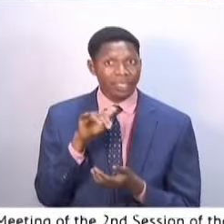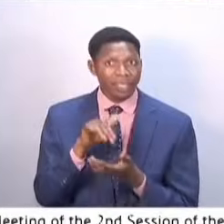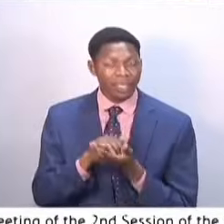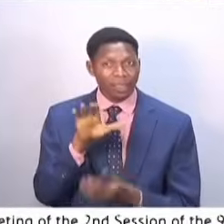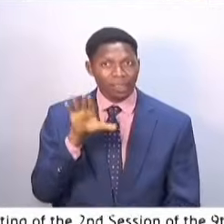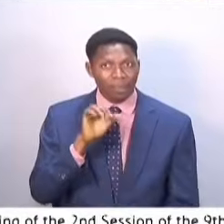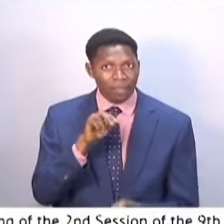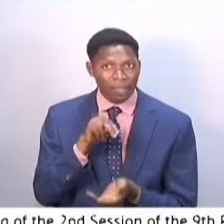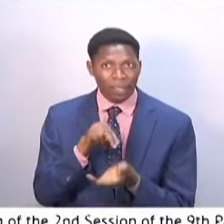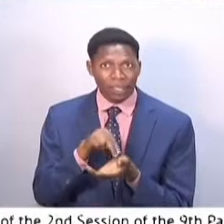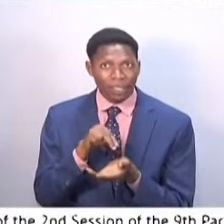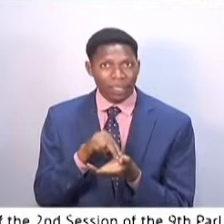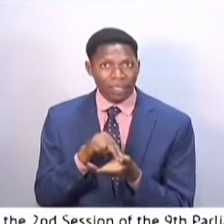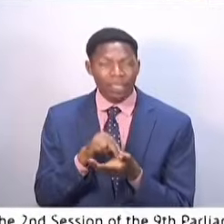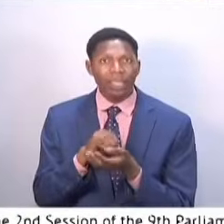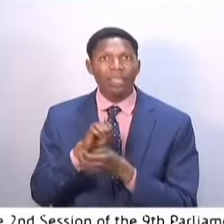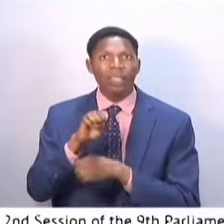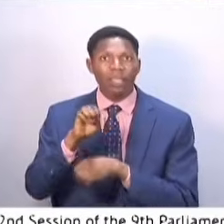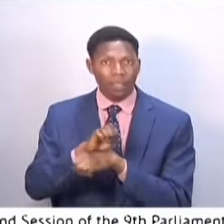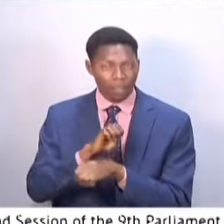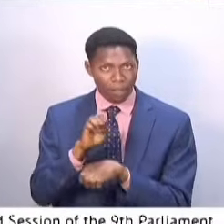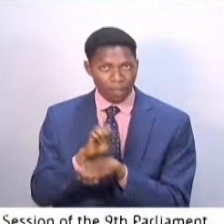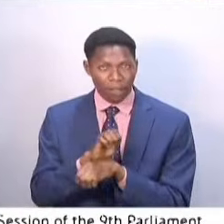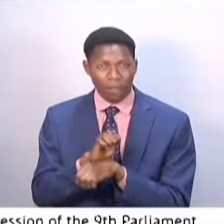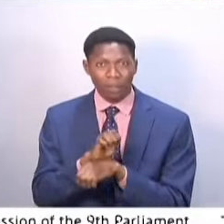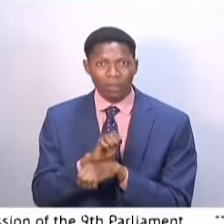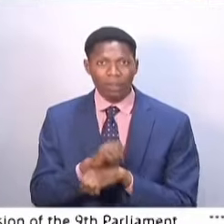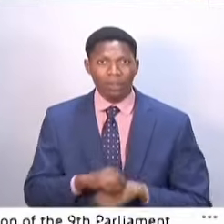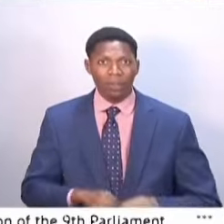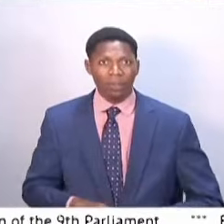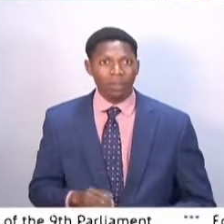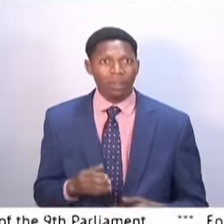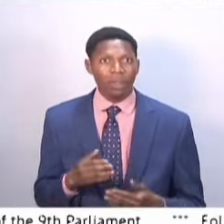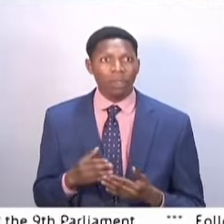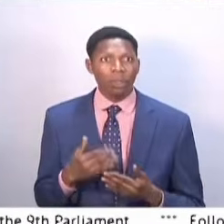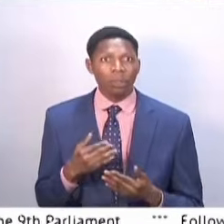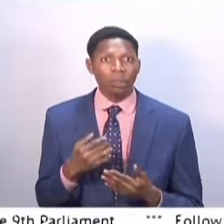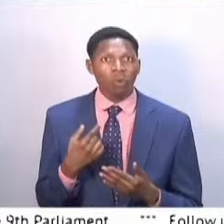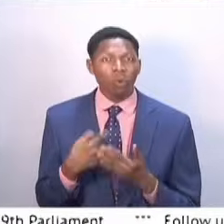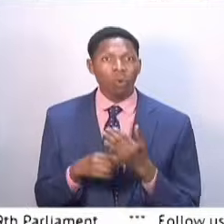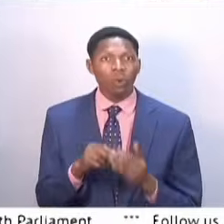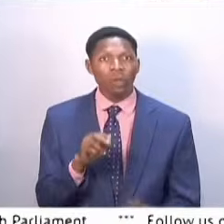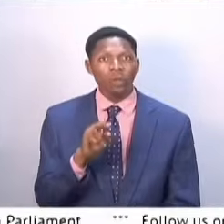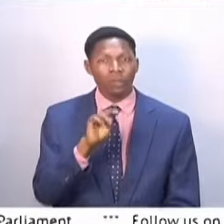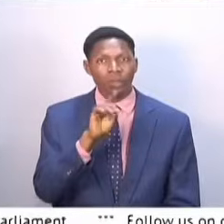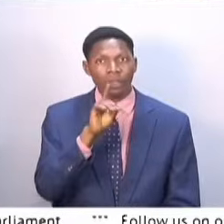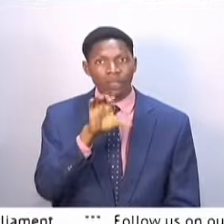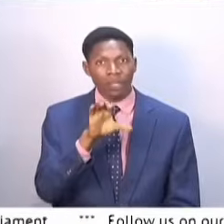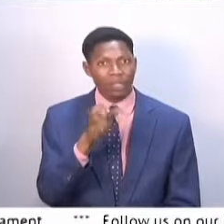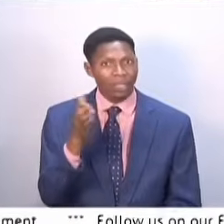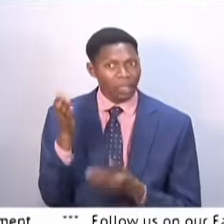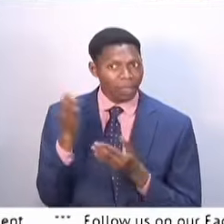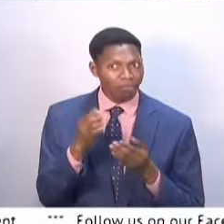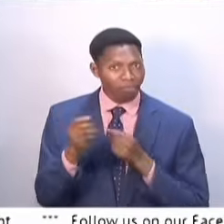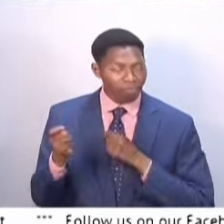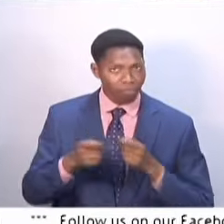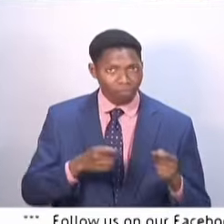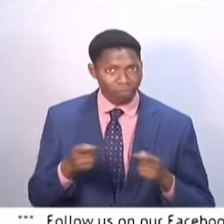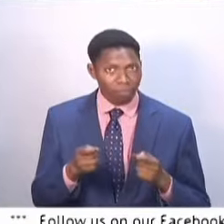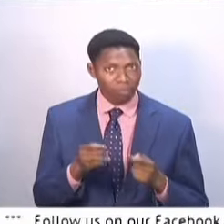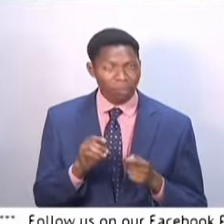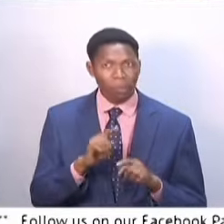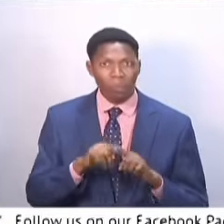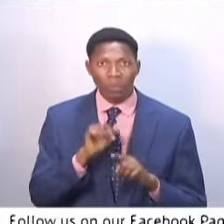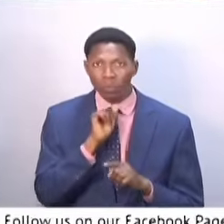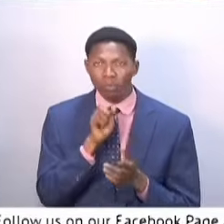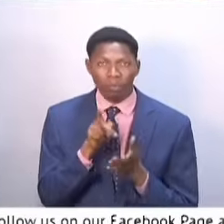13,500 nurses were employed before the NDC came to power, and they were